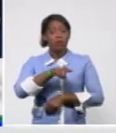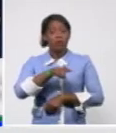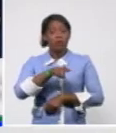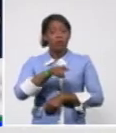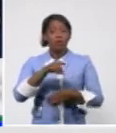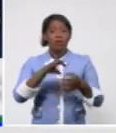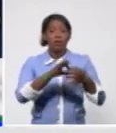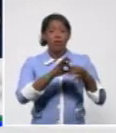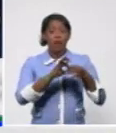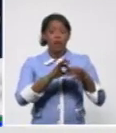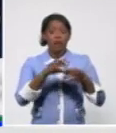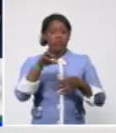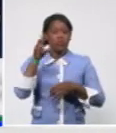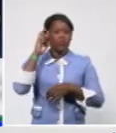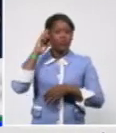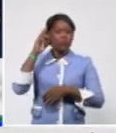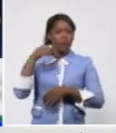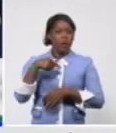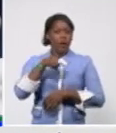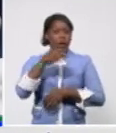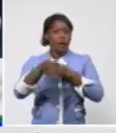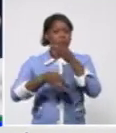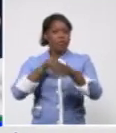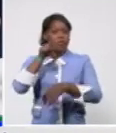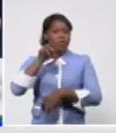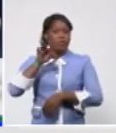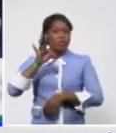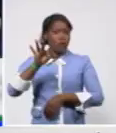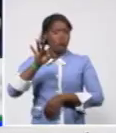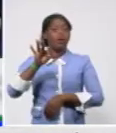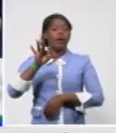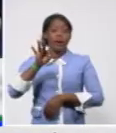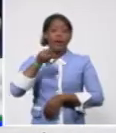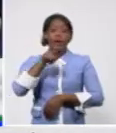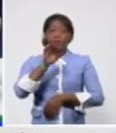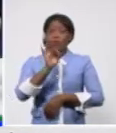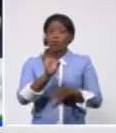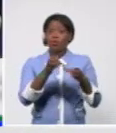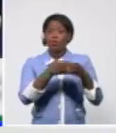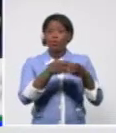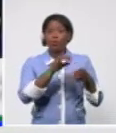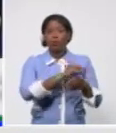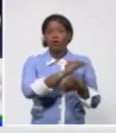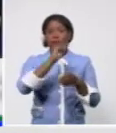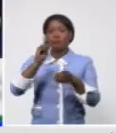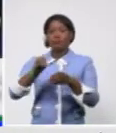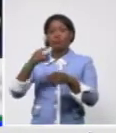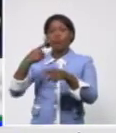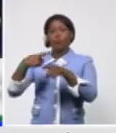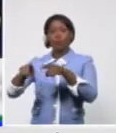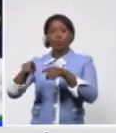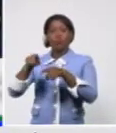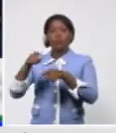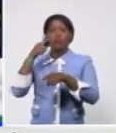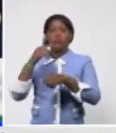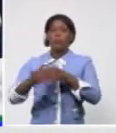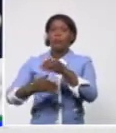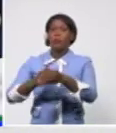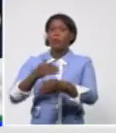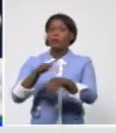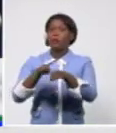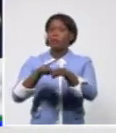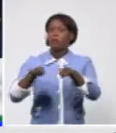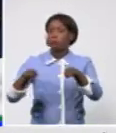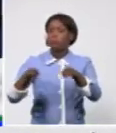This is the situation in Cuba. I'll be honest that today's results regarding the number